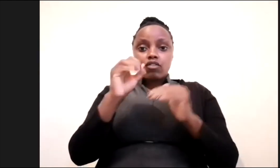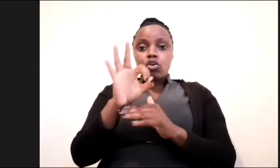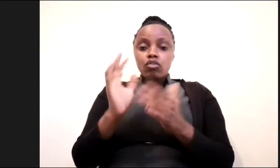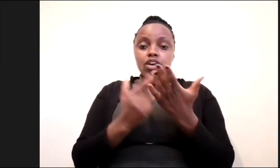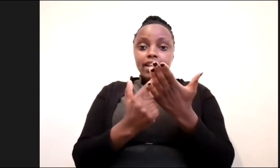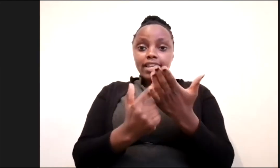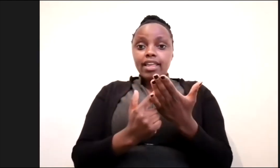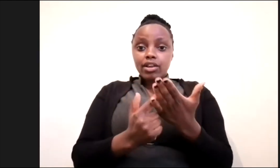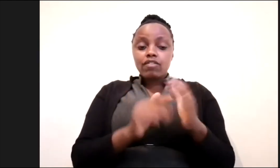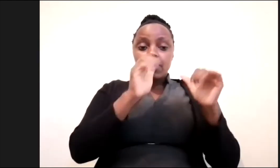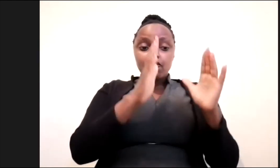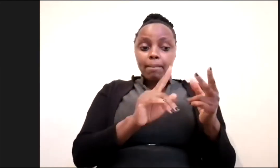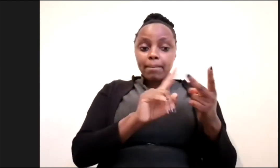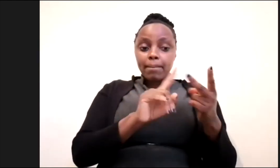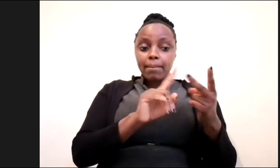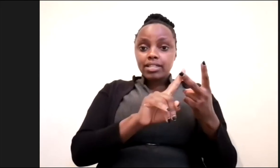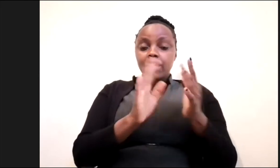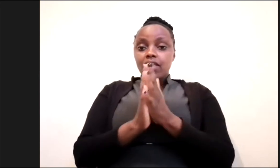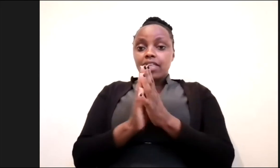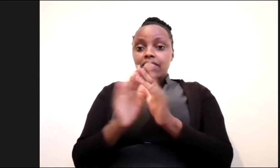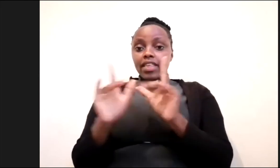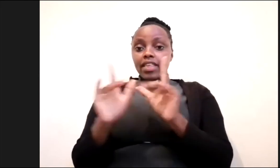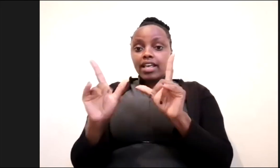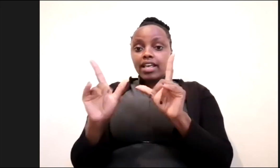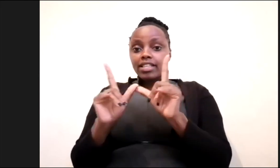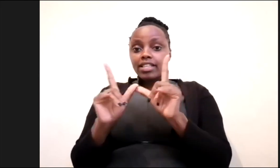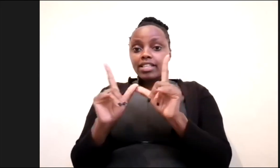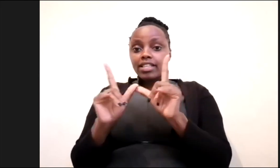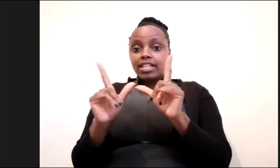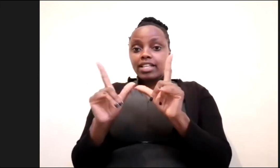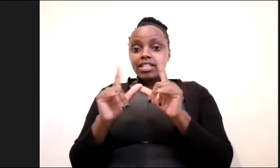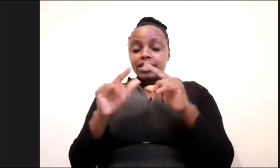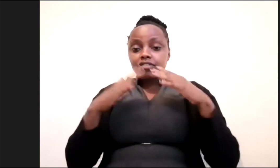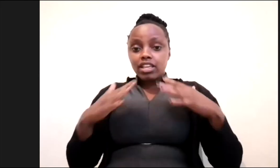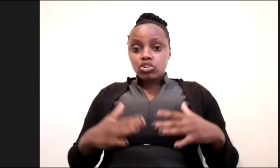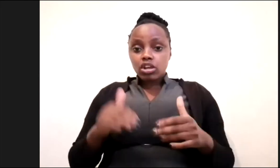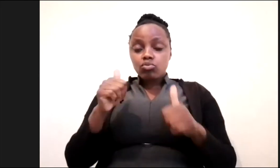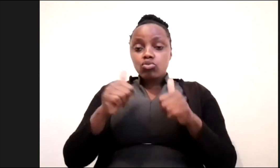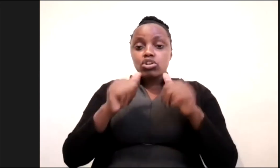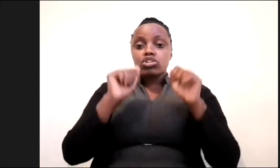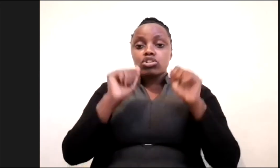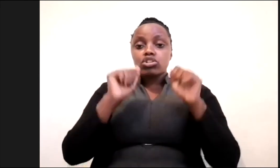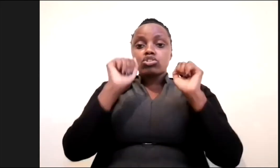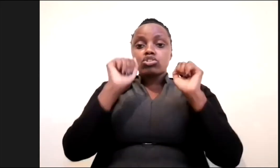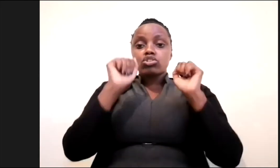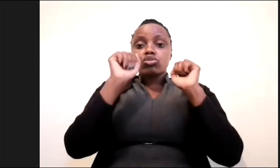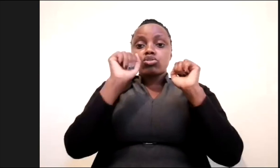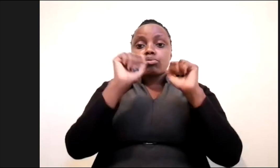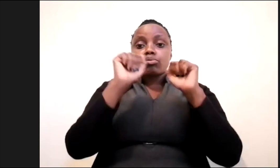the farmers and their certification bodies, in order to prepare